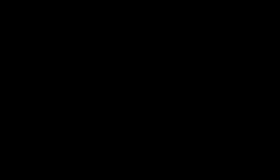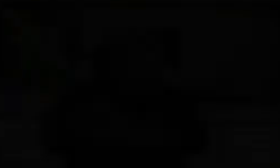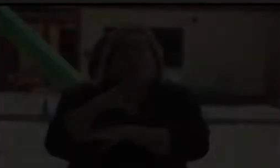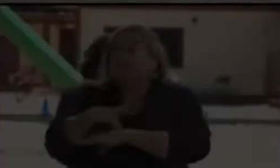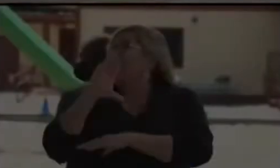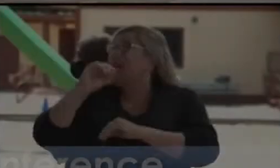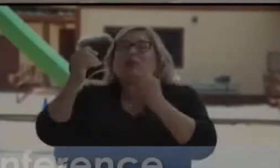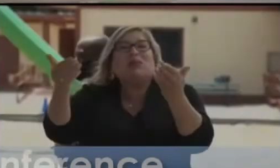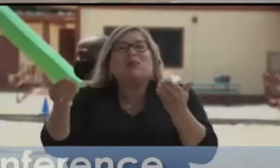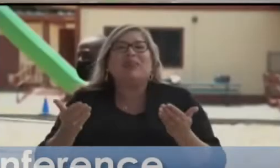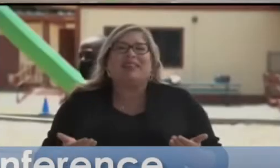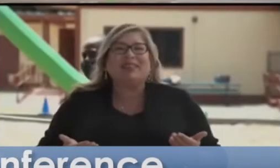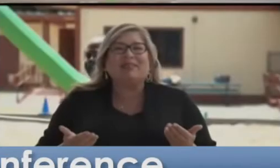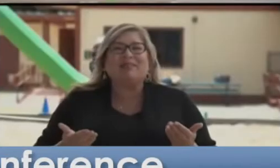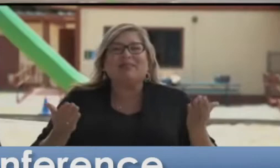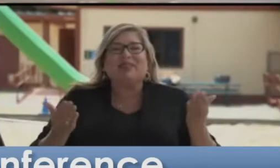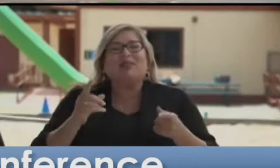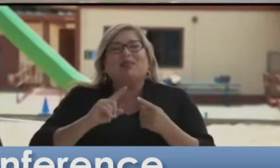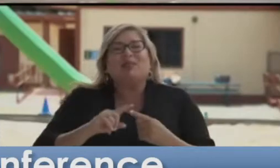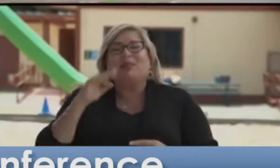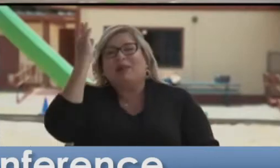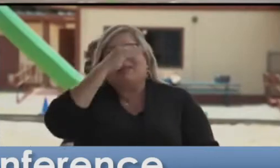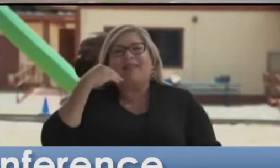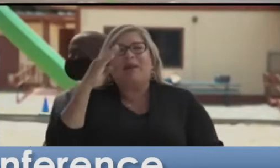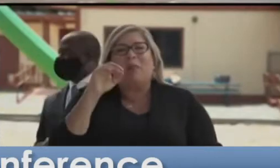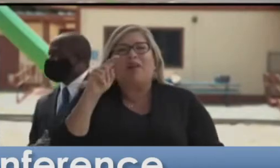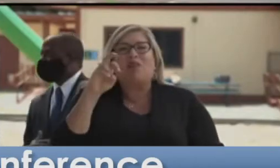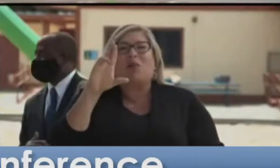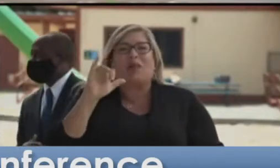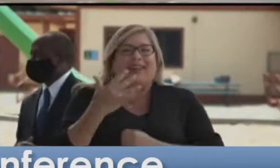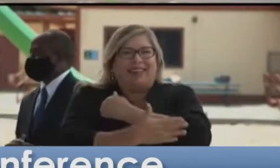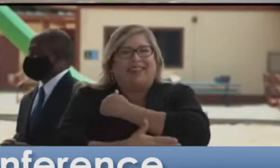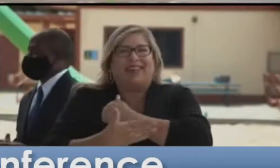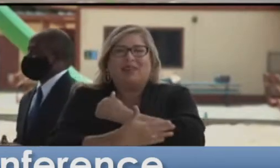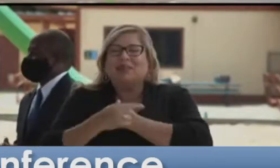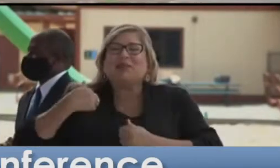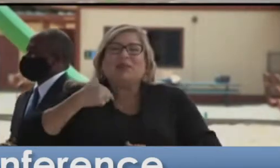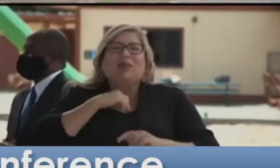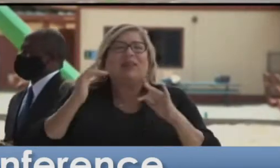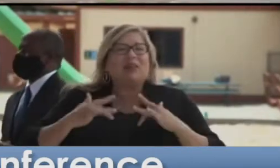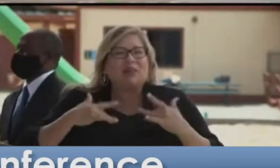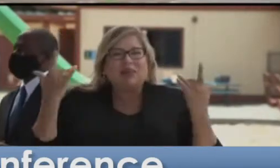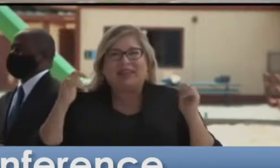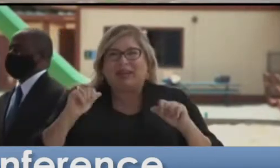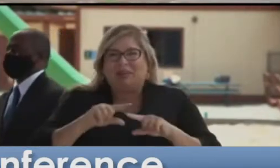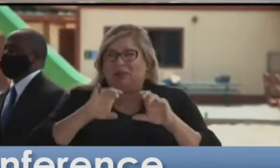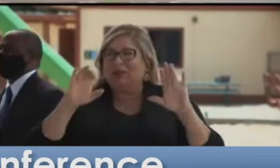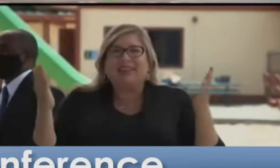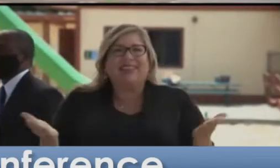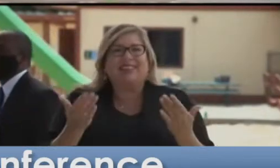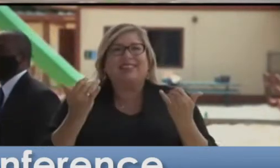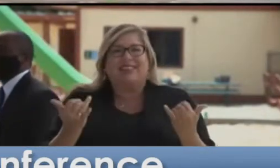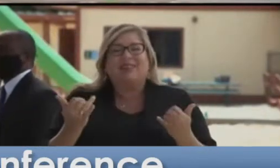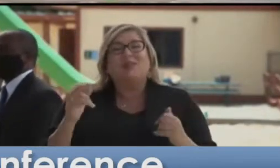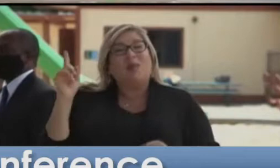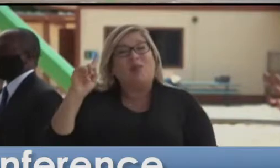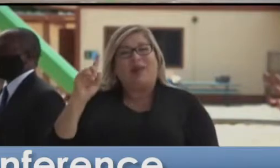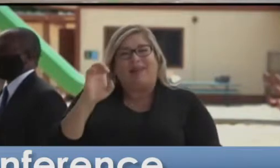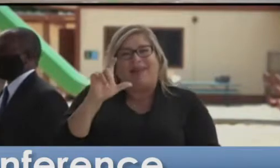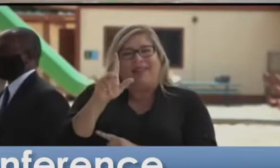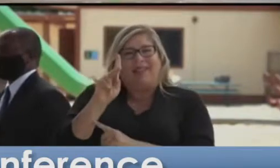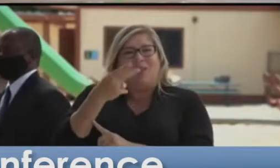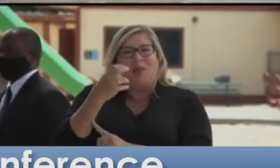And welcome to Monterey County. We are so thrilled to be here today at Elkhorn